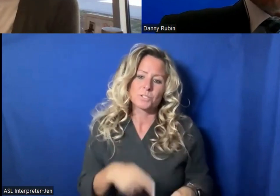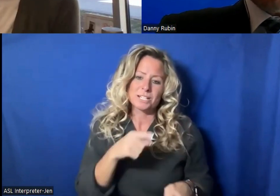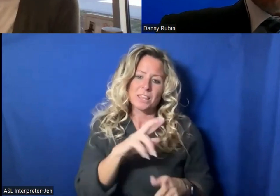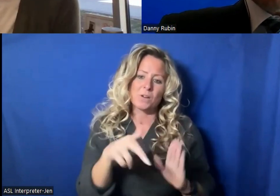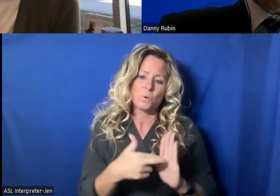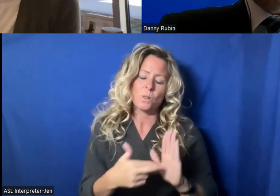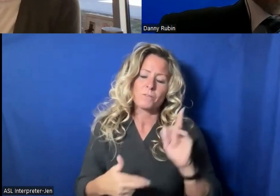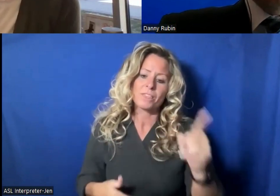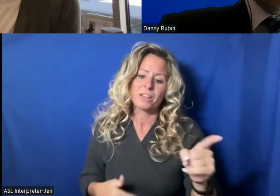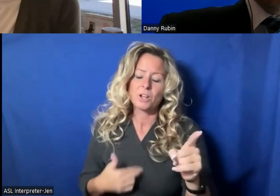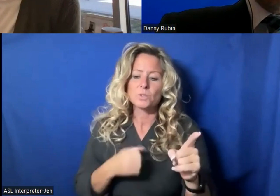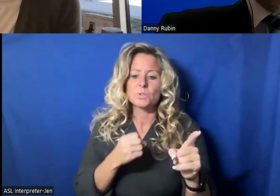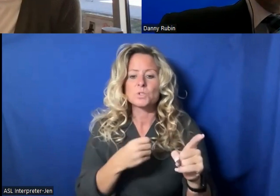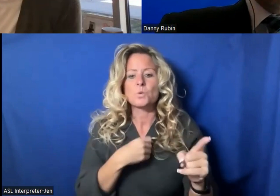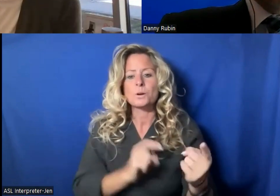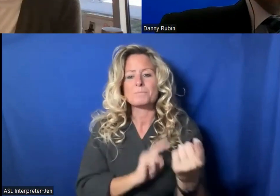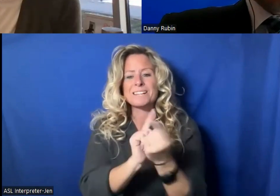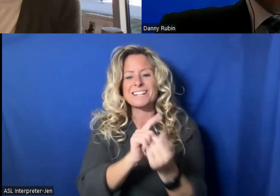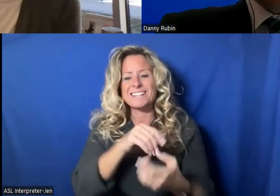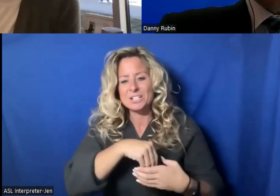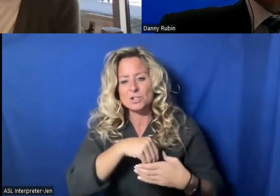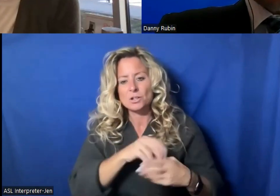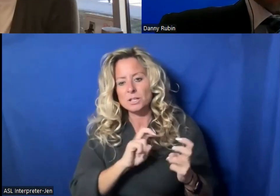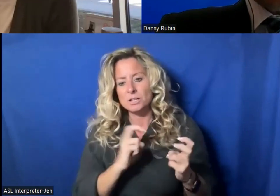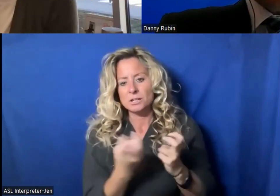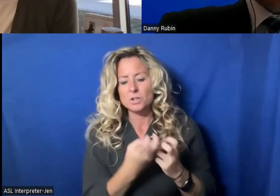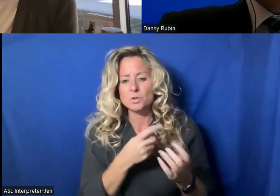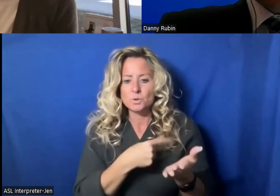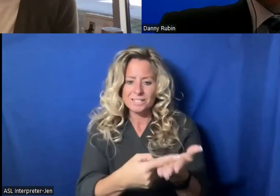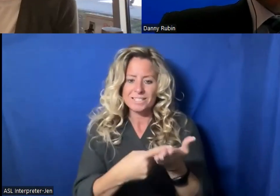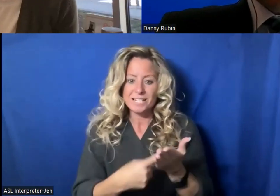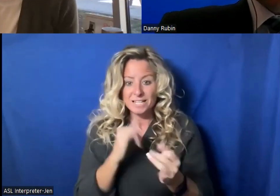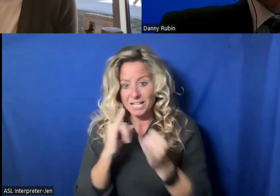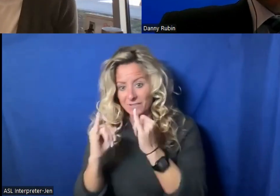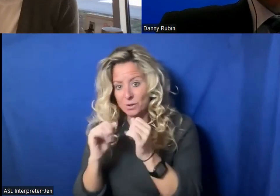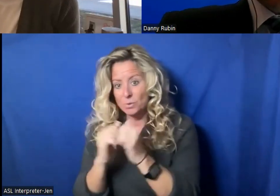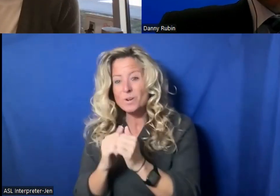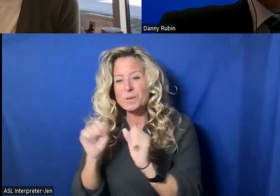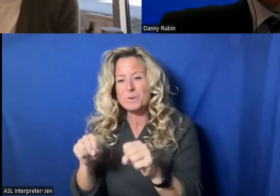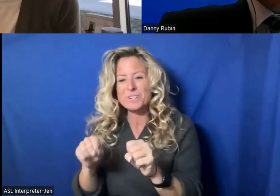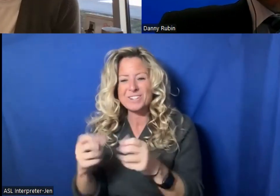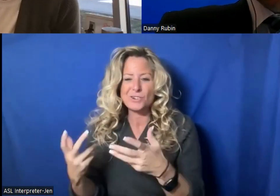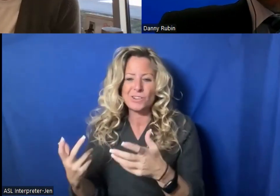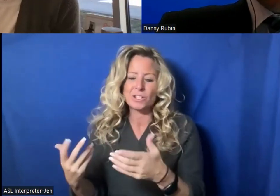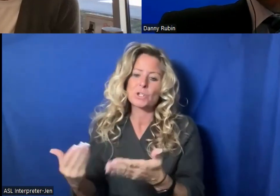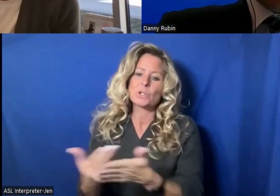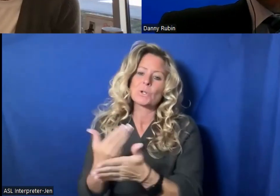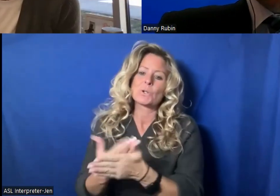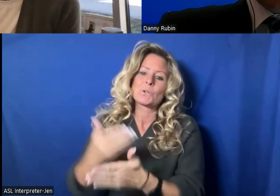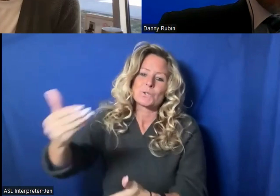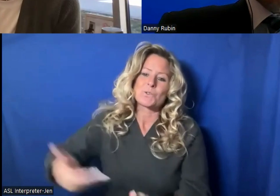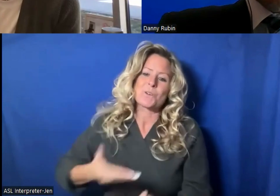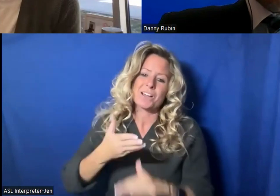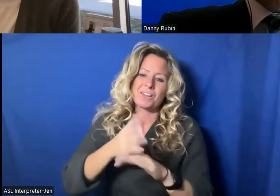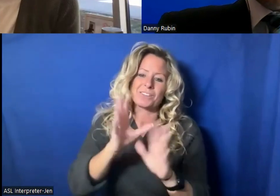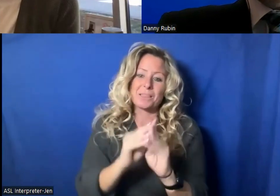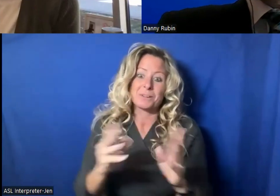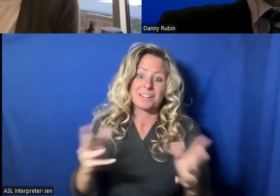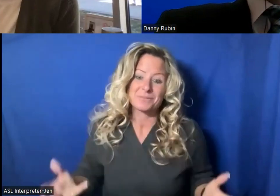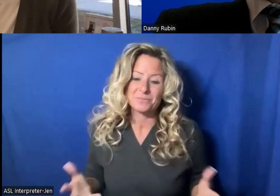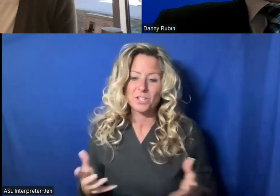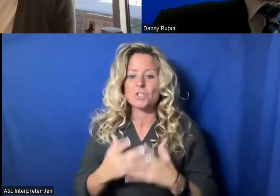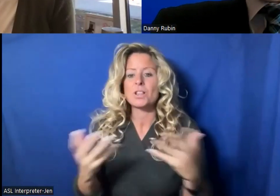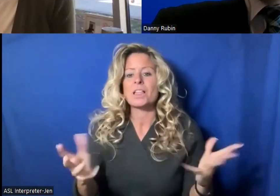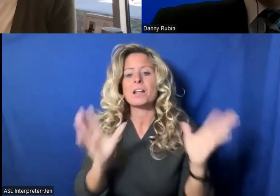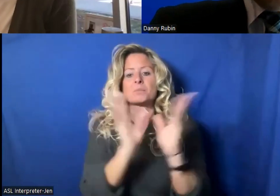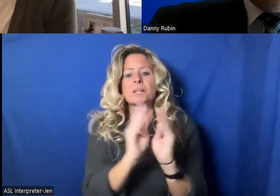roles. So we're meeting kind of internally to discuss those. And then I have an interview with a potential new hire after that meeting. So lots of